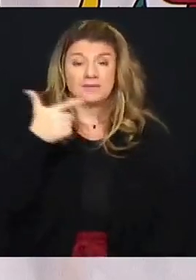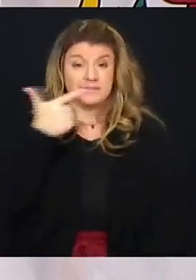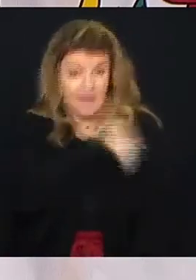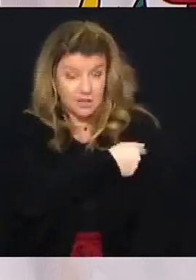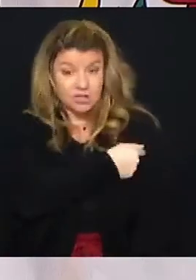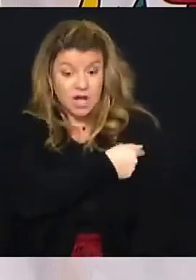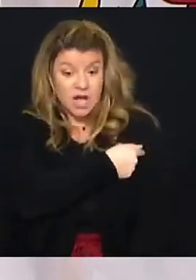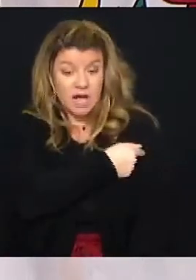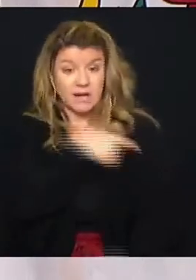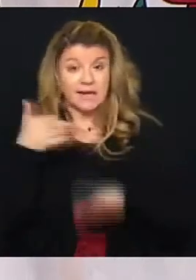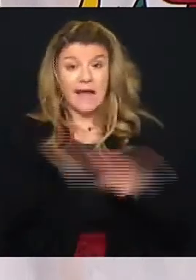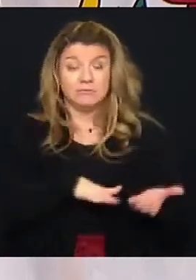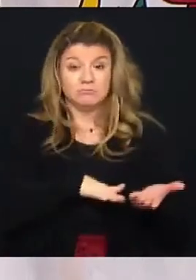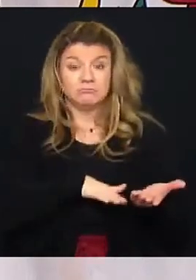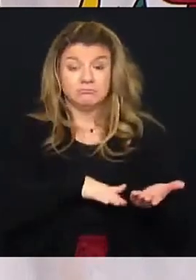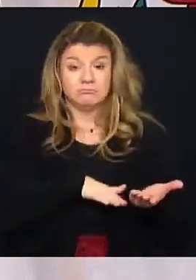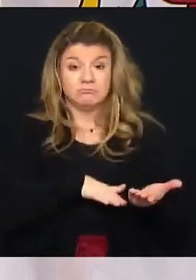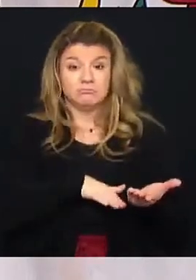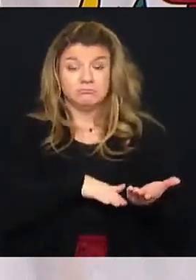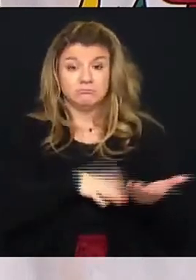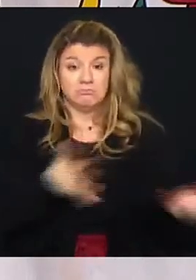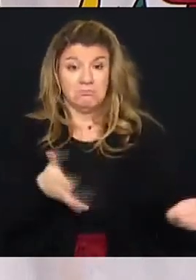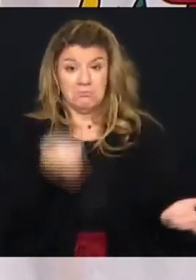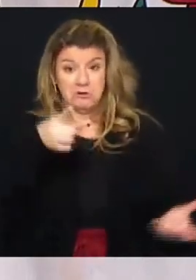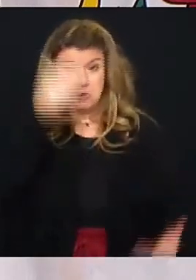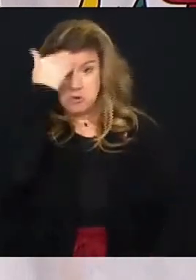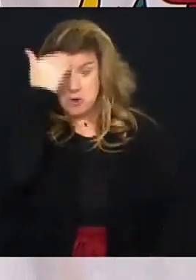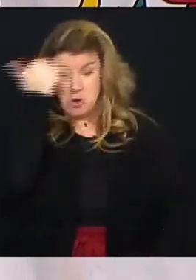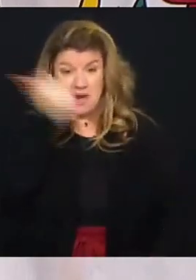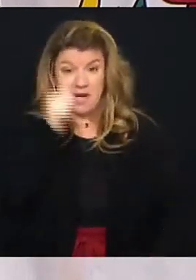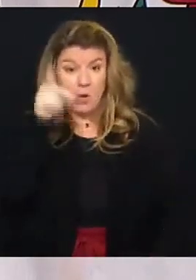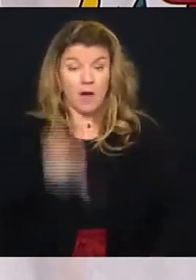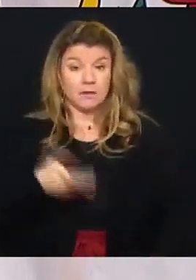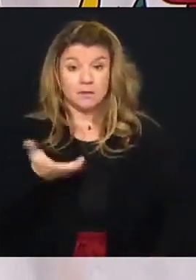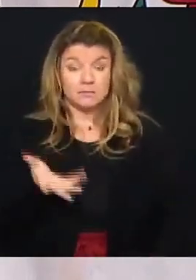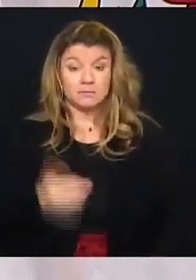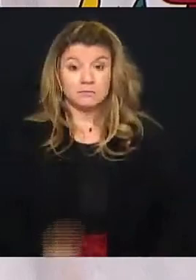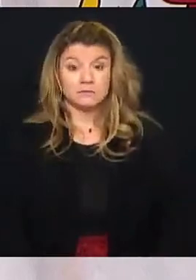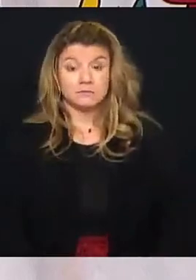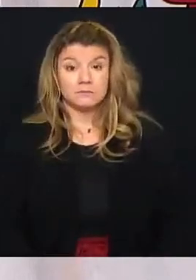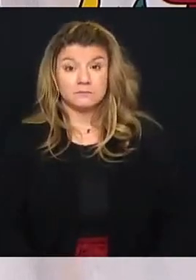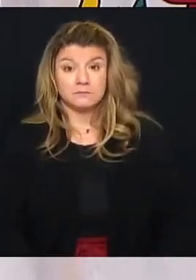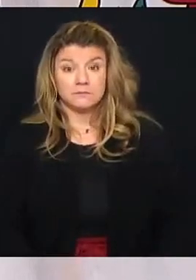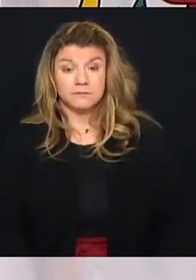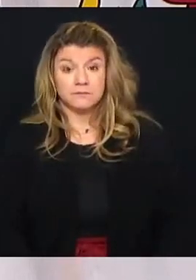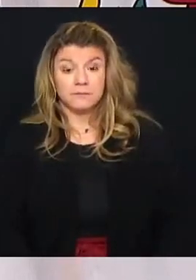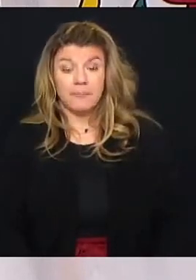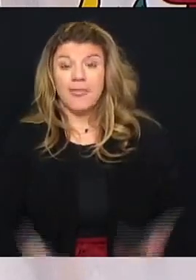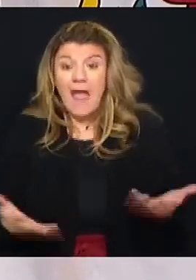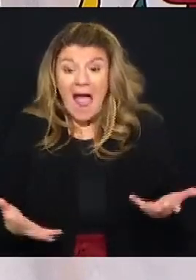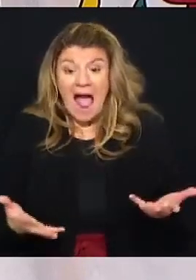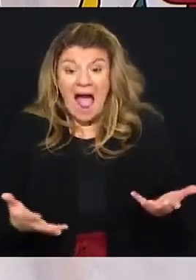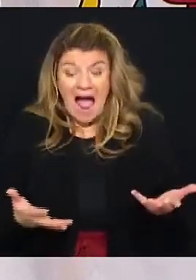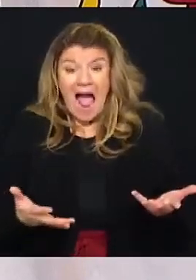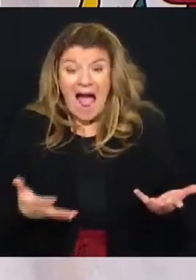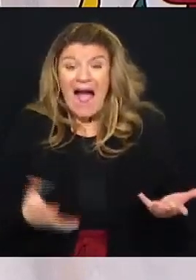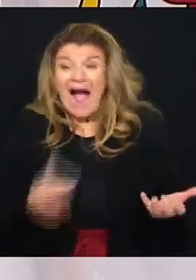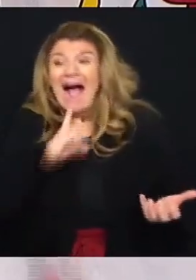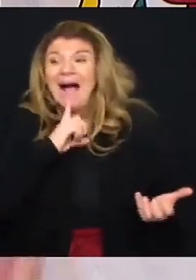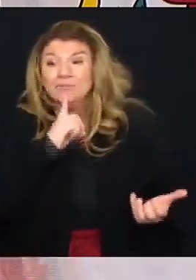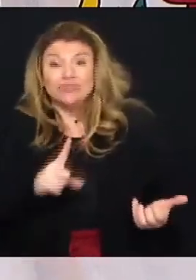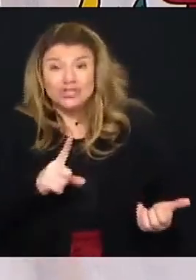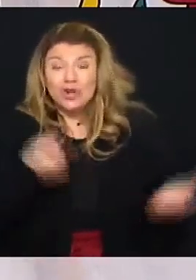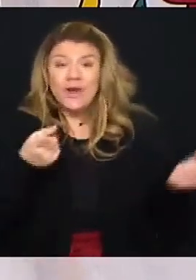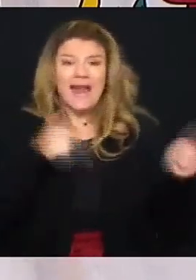shot and dropped over dead? Who do you know? I mean, I'm sure it may have happened because we